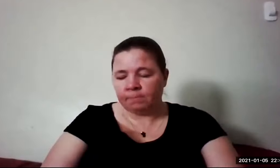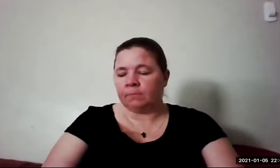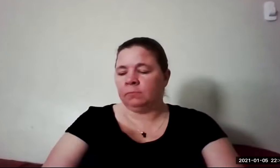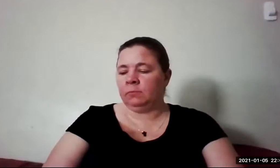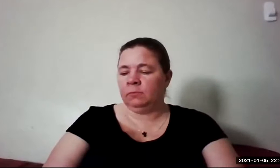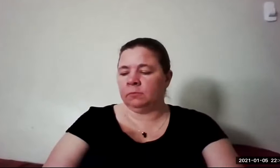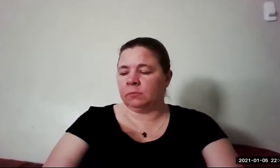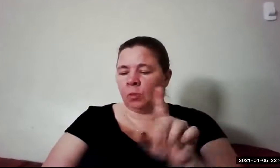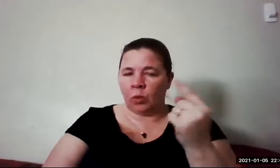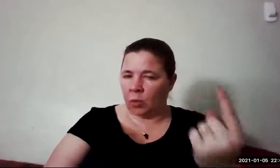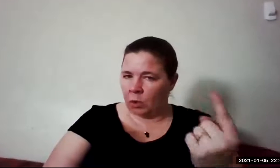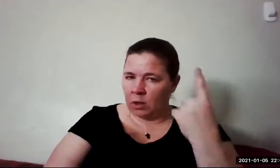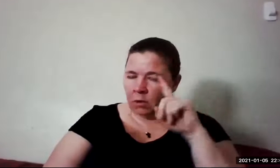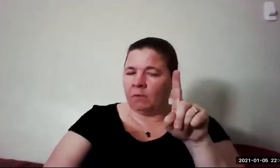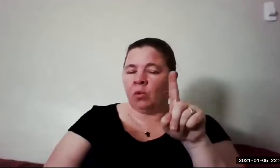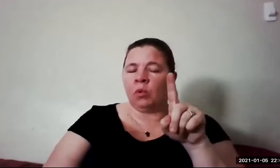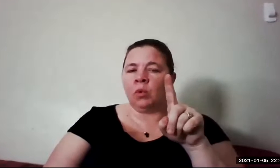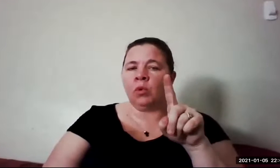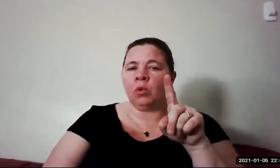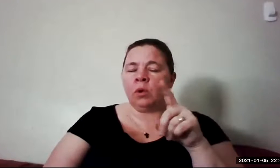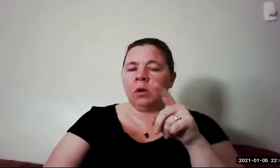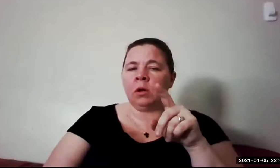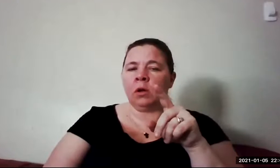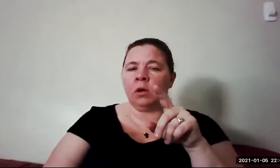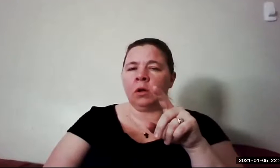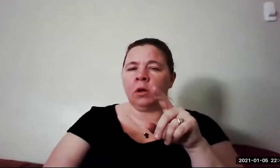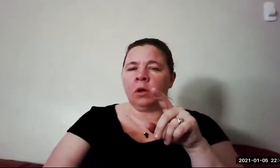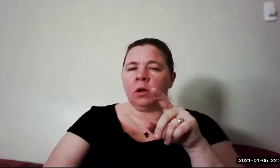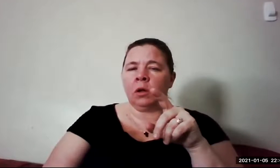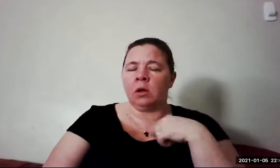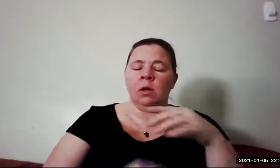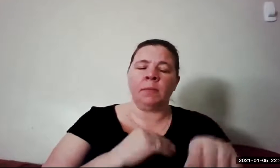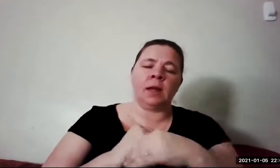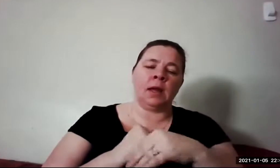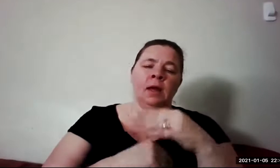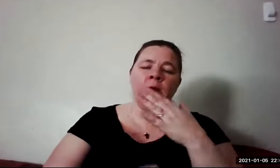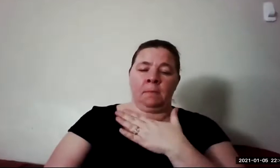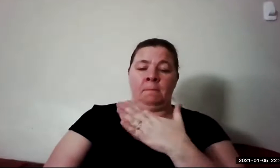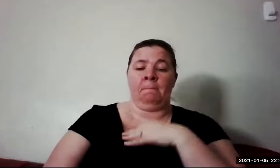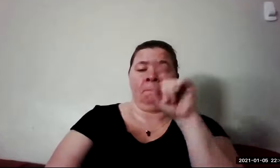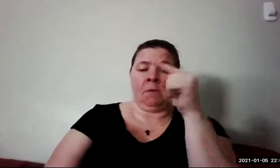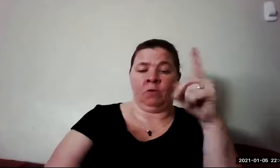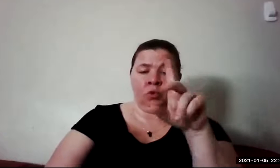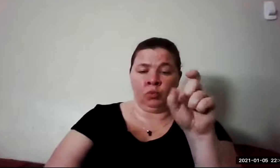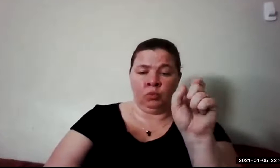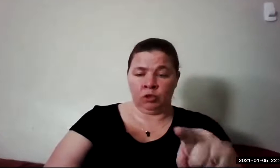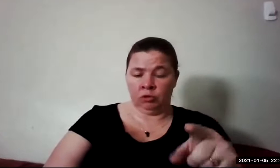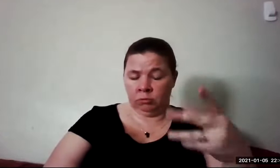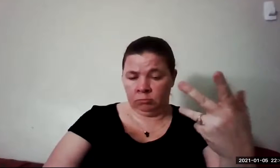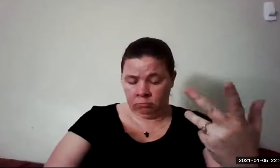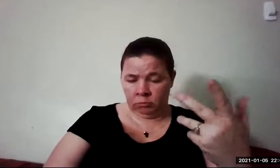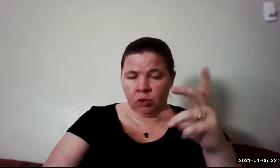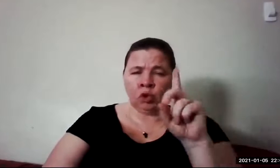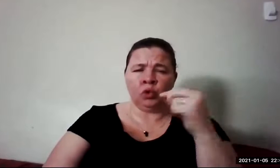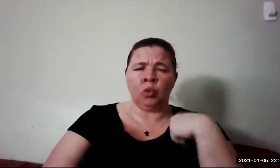only one anyway, but I'll be asking. But let me just ask this one first. My first question is,